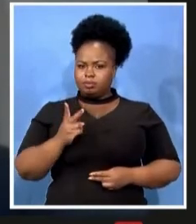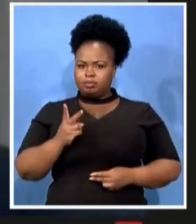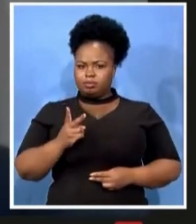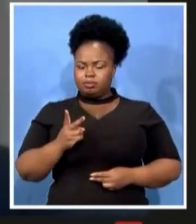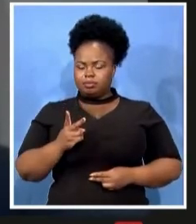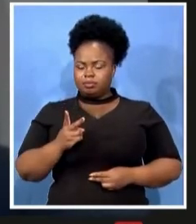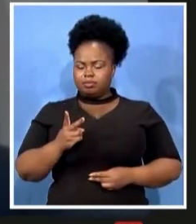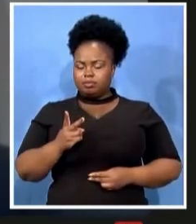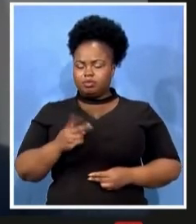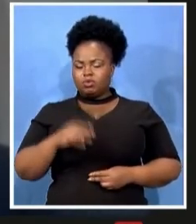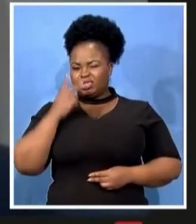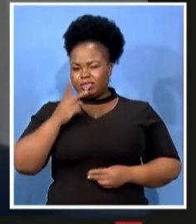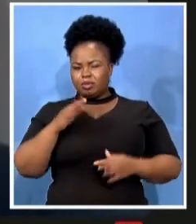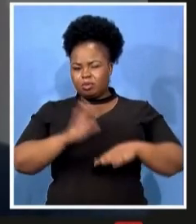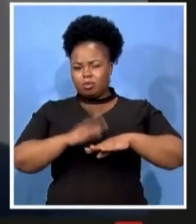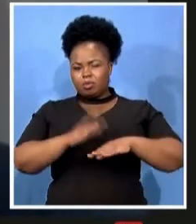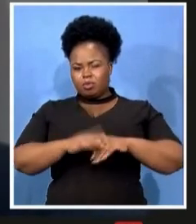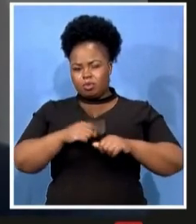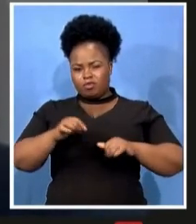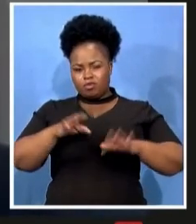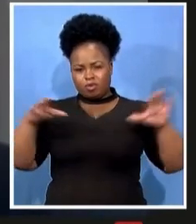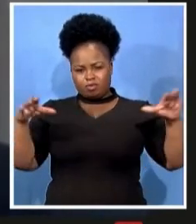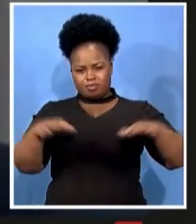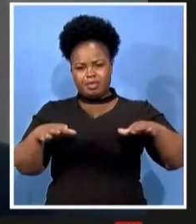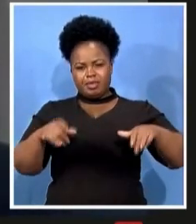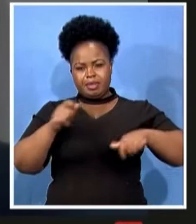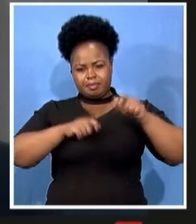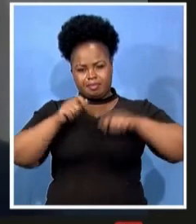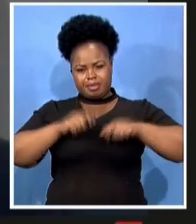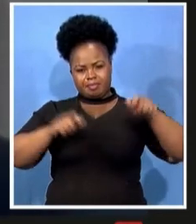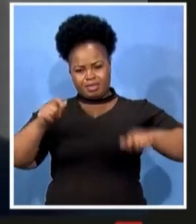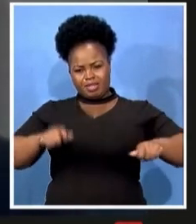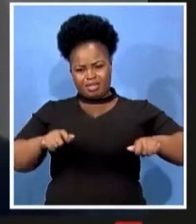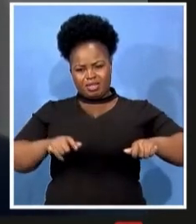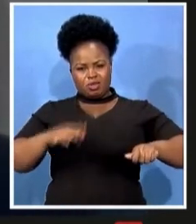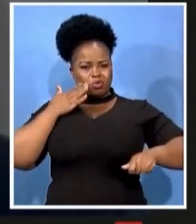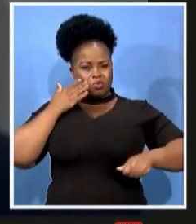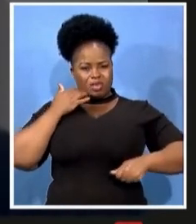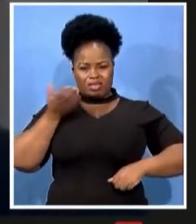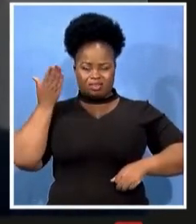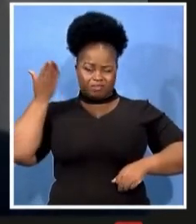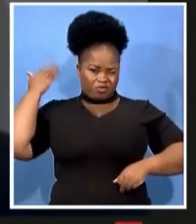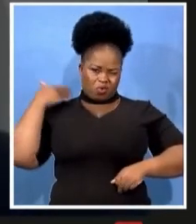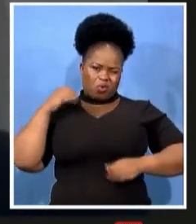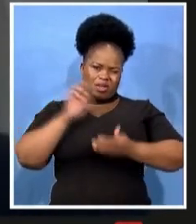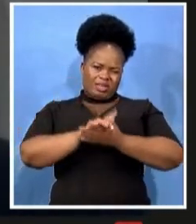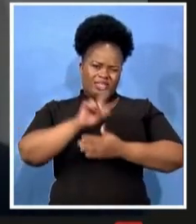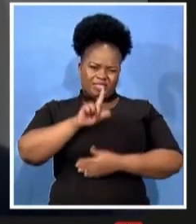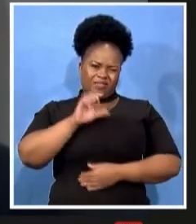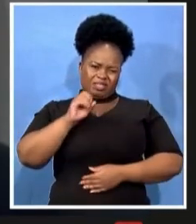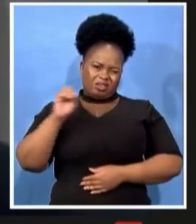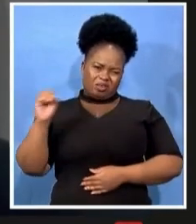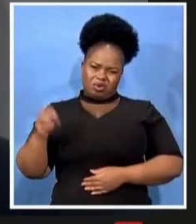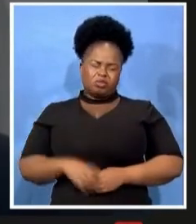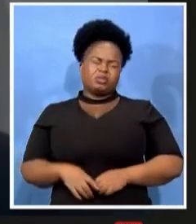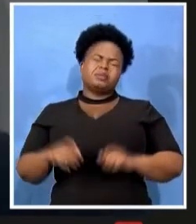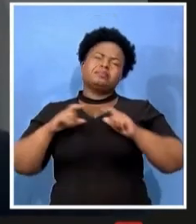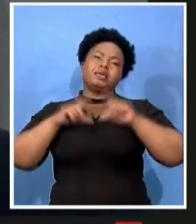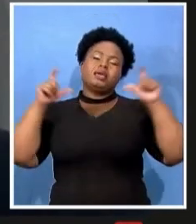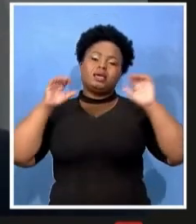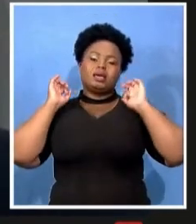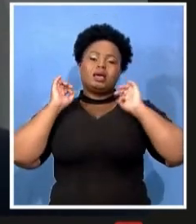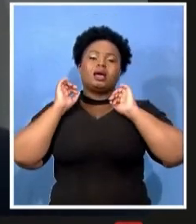the population in the late 1700s. It was a huge problem in the world, and in 1796, the very first